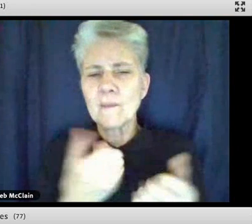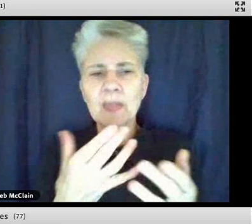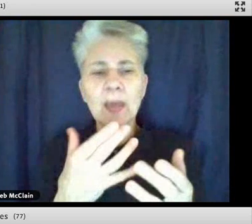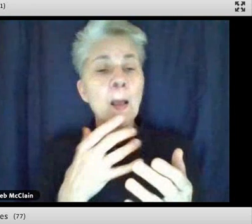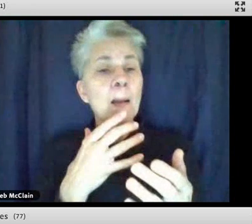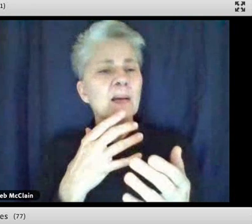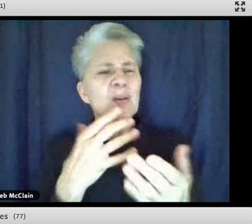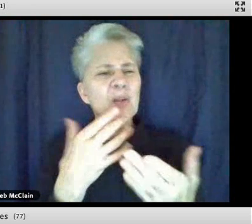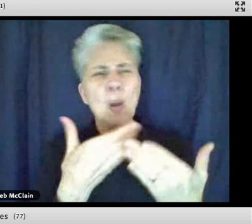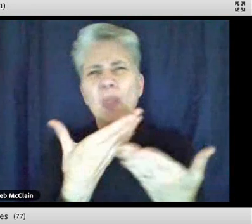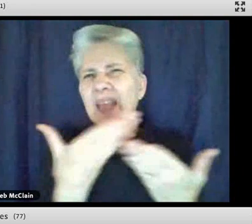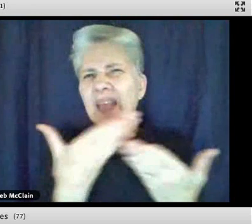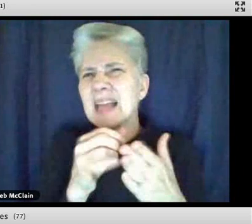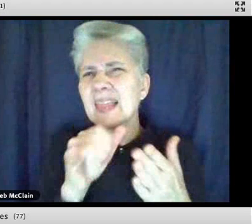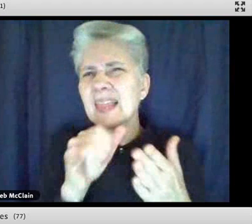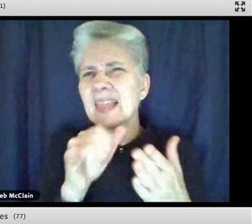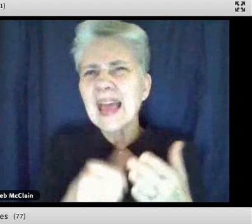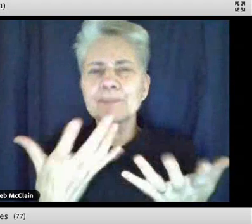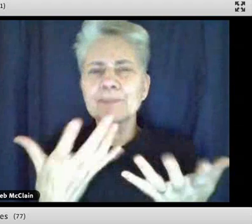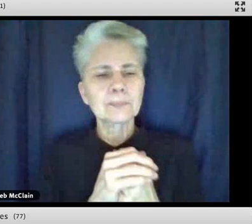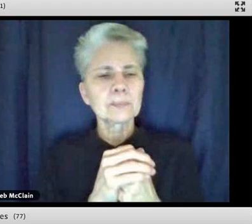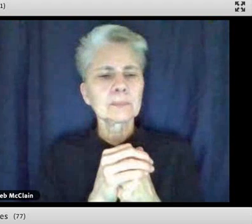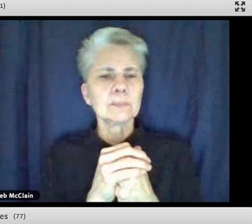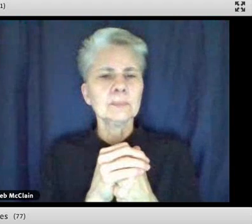Baby stuff, different things like that.